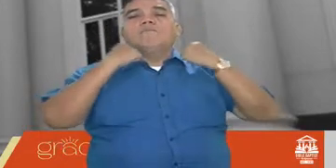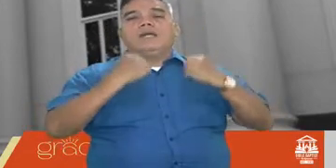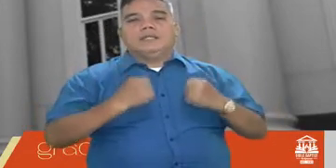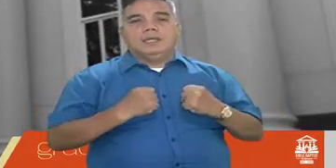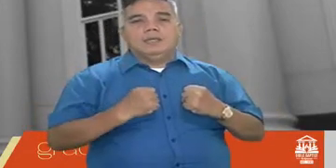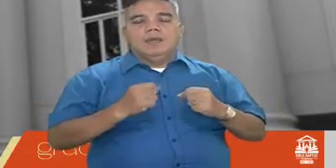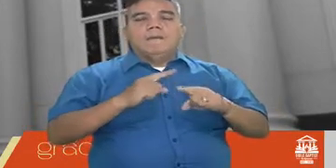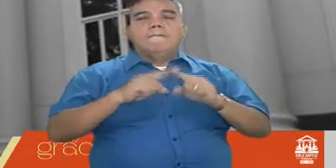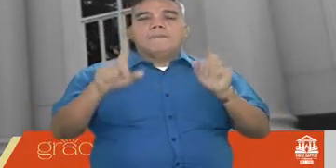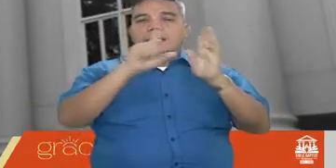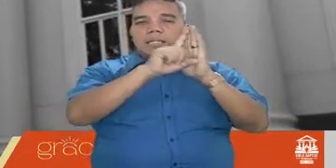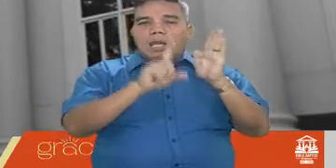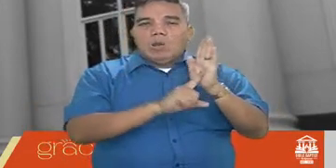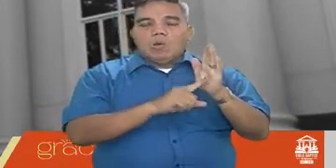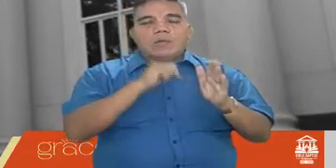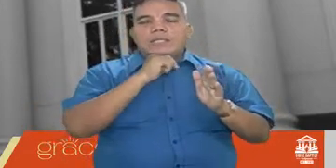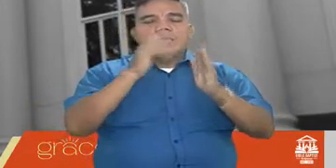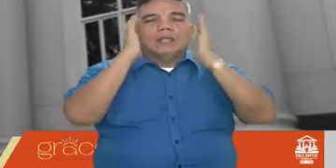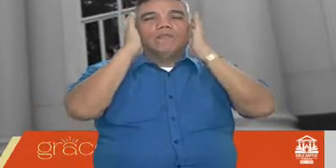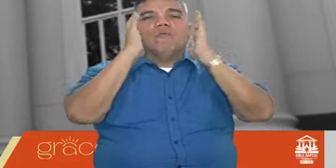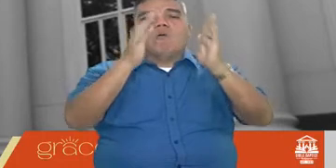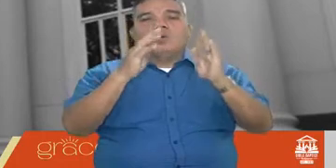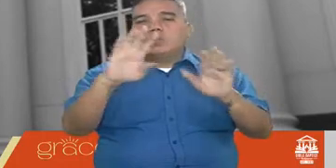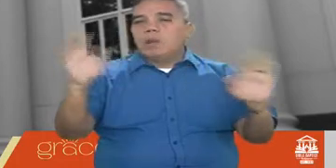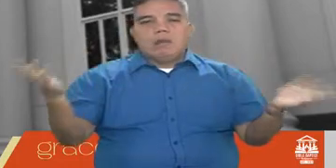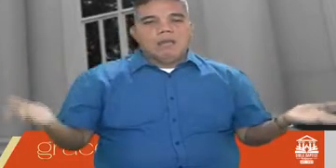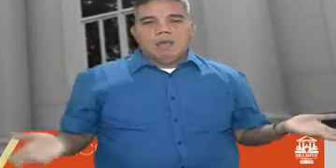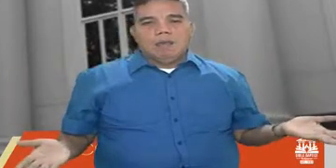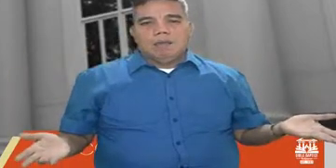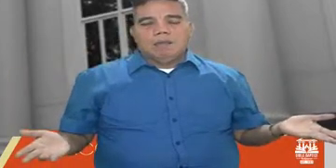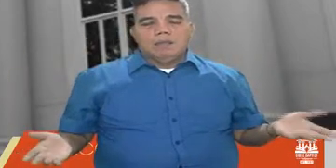Almighty. But below is not our focus anymore.